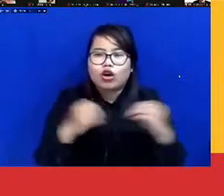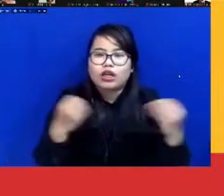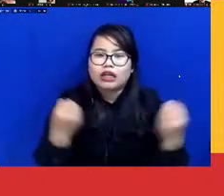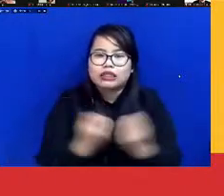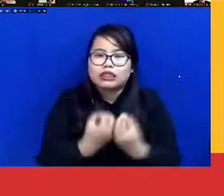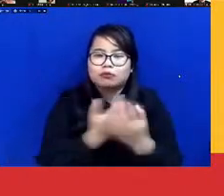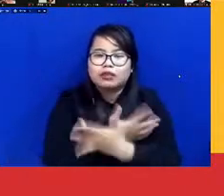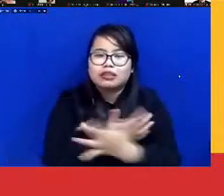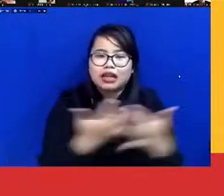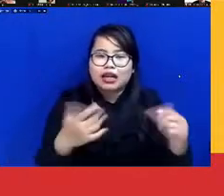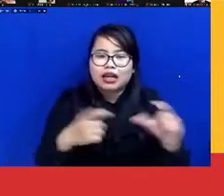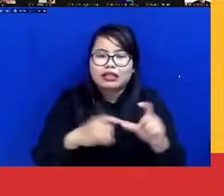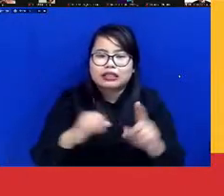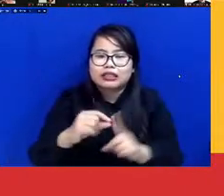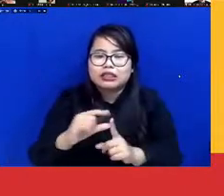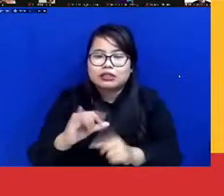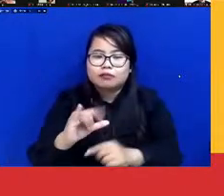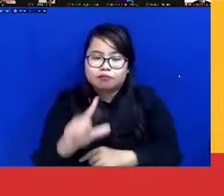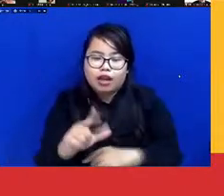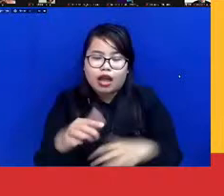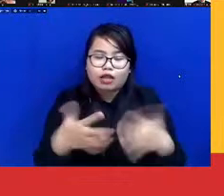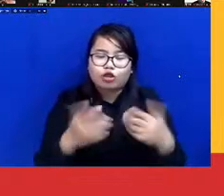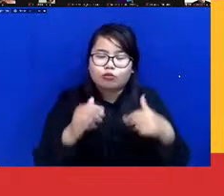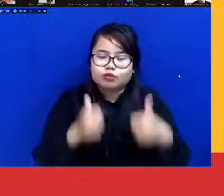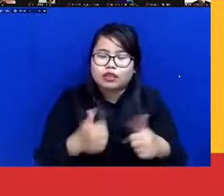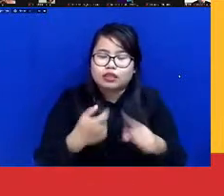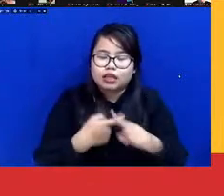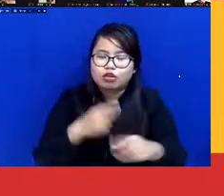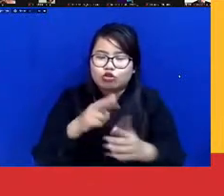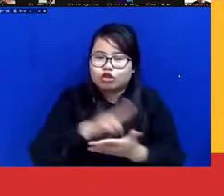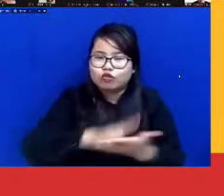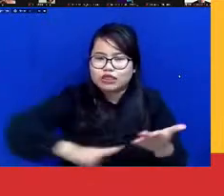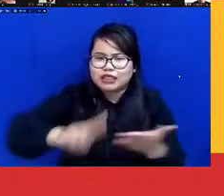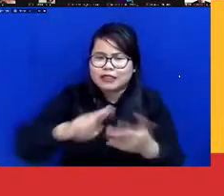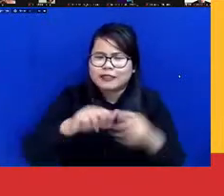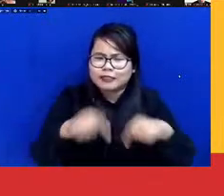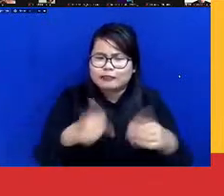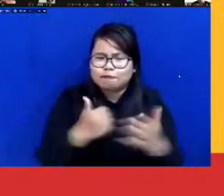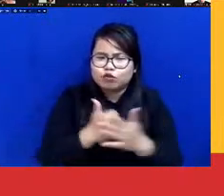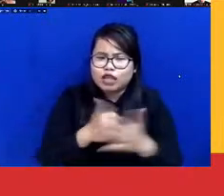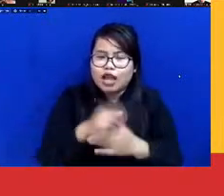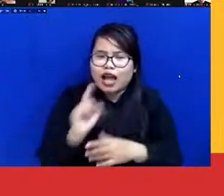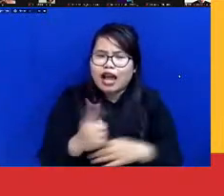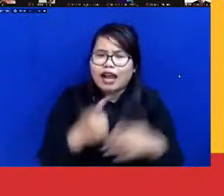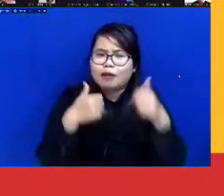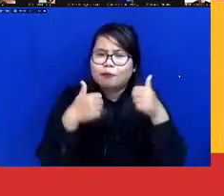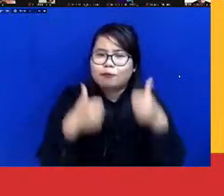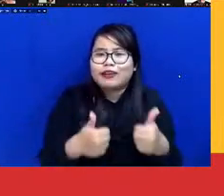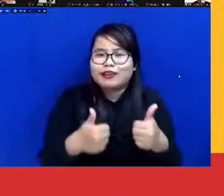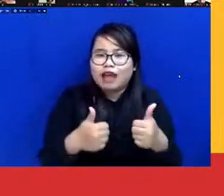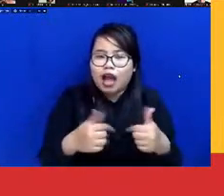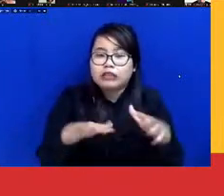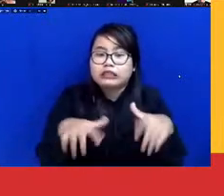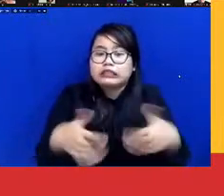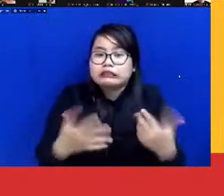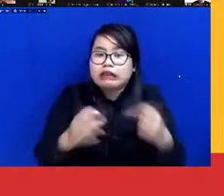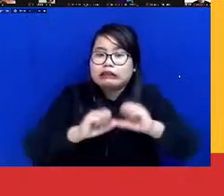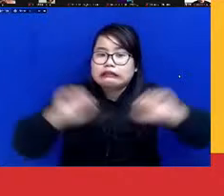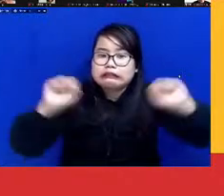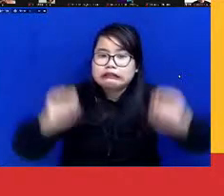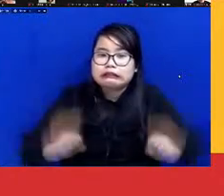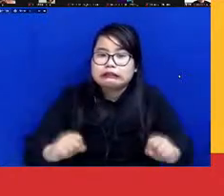schools, and then universities. So the systems seem to be very important, even